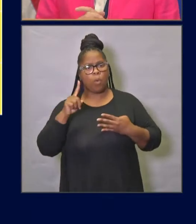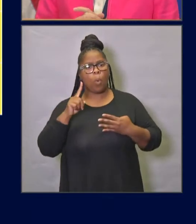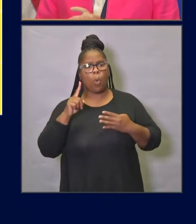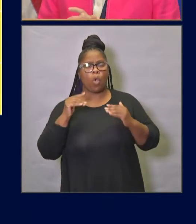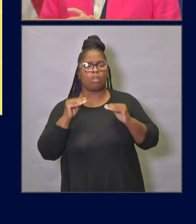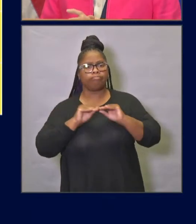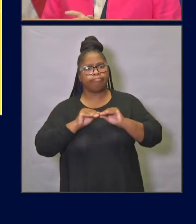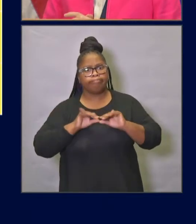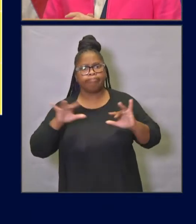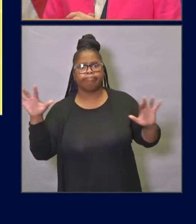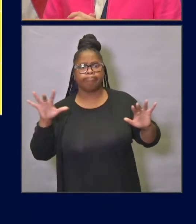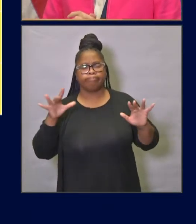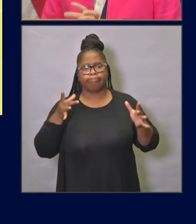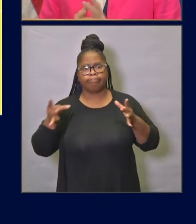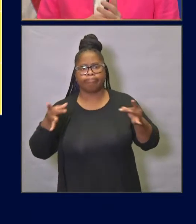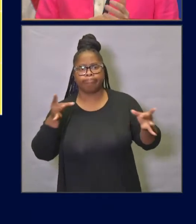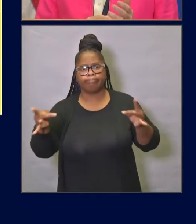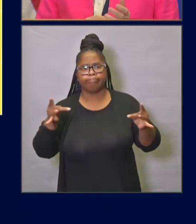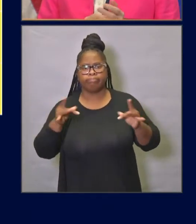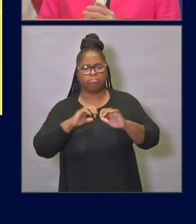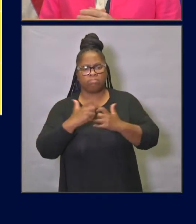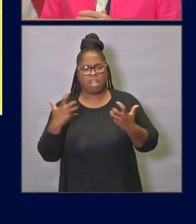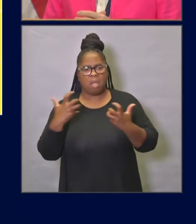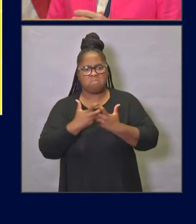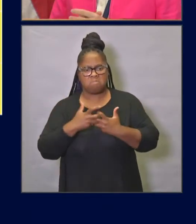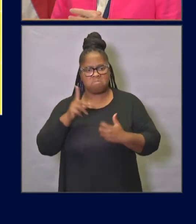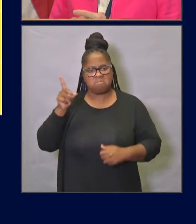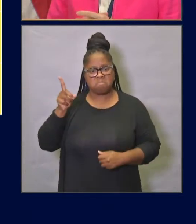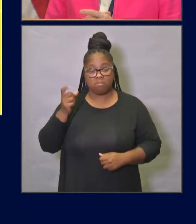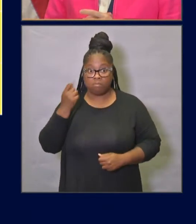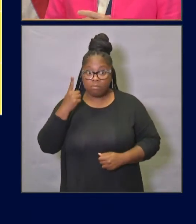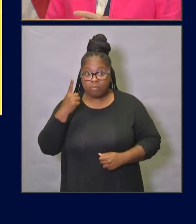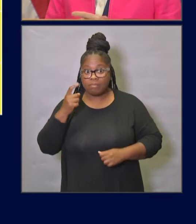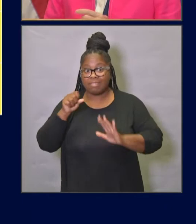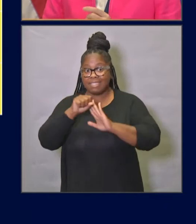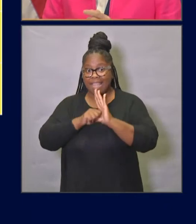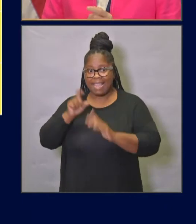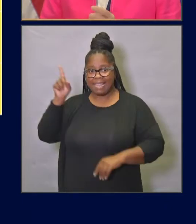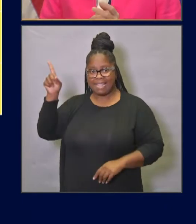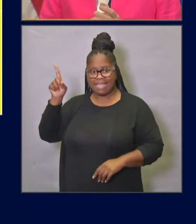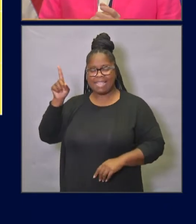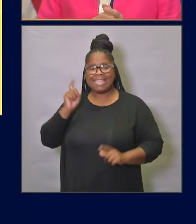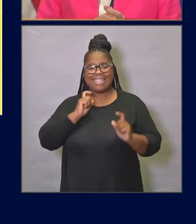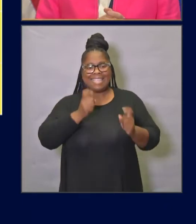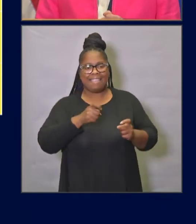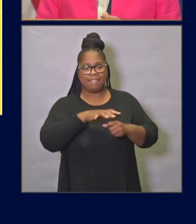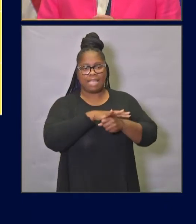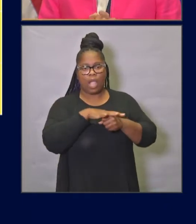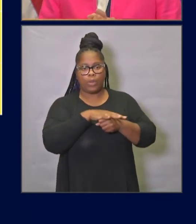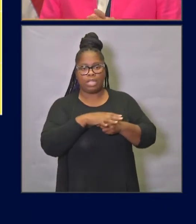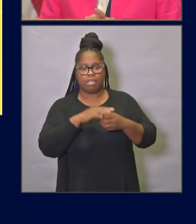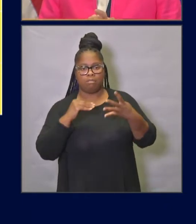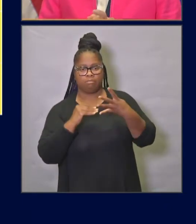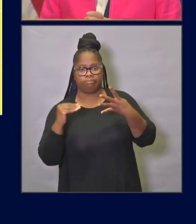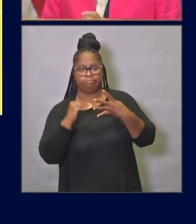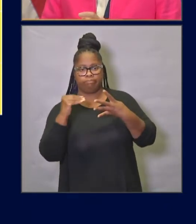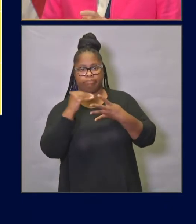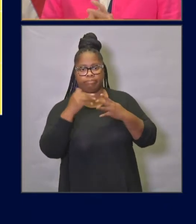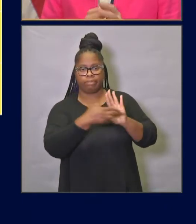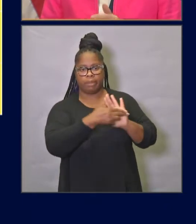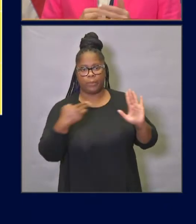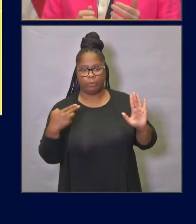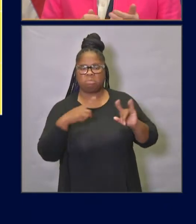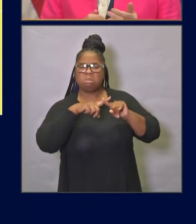in a community? And as a reminder, the state assigns counties to one of 4 tiers depending